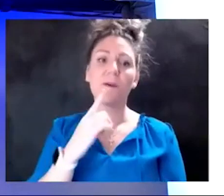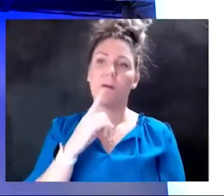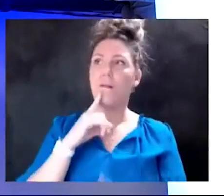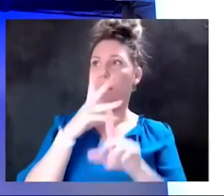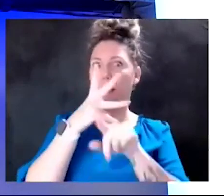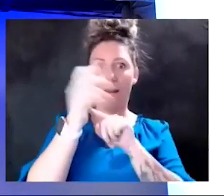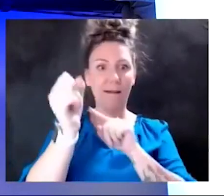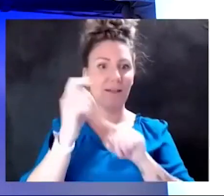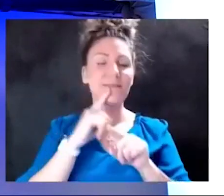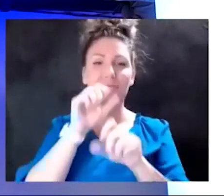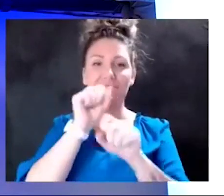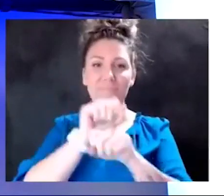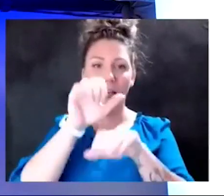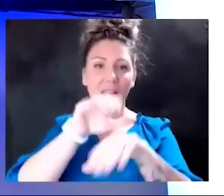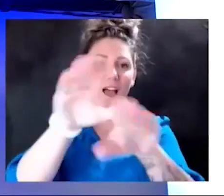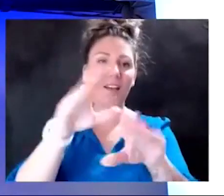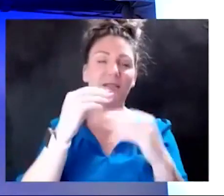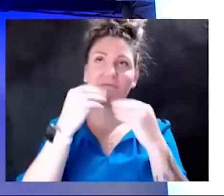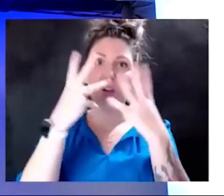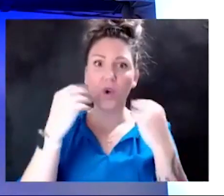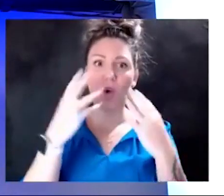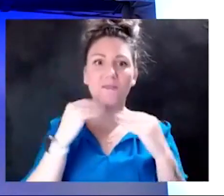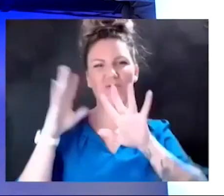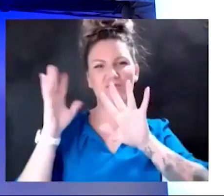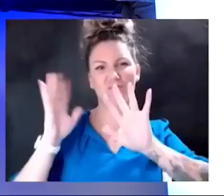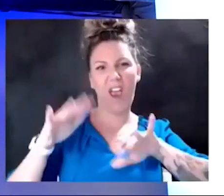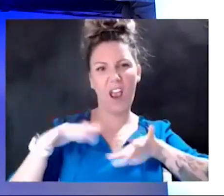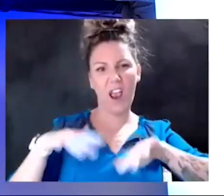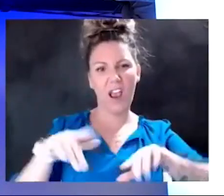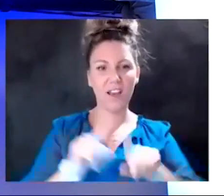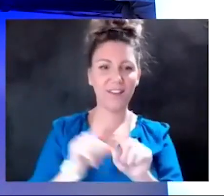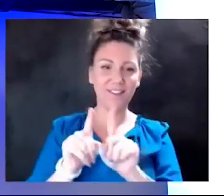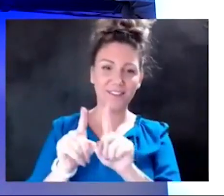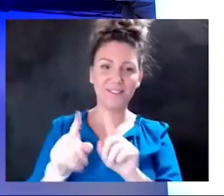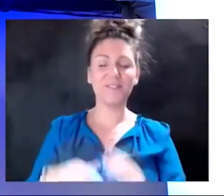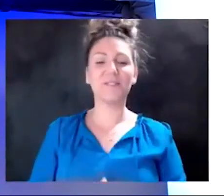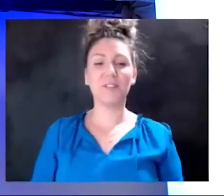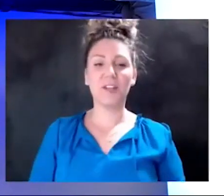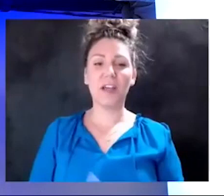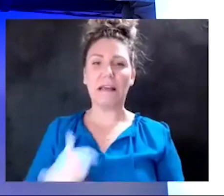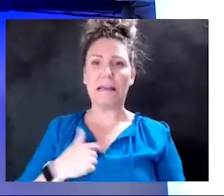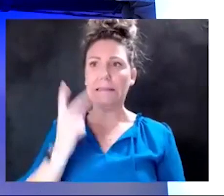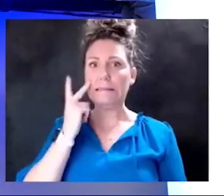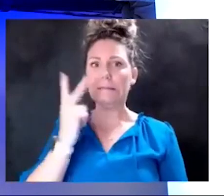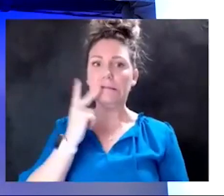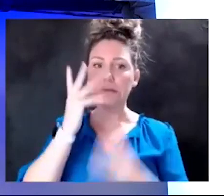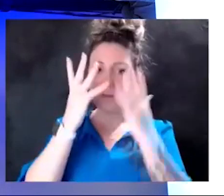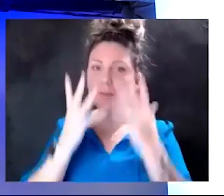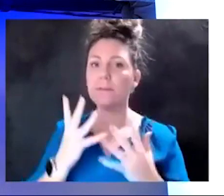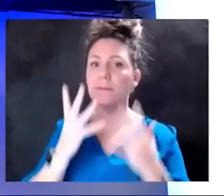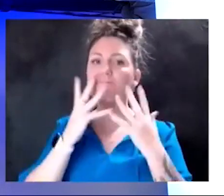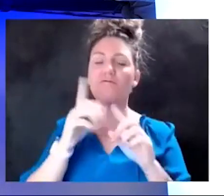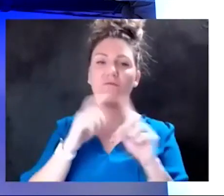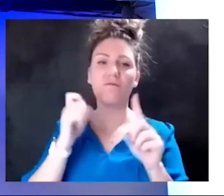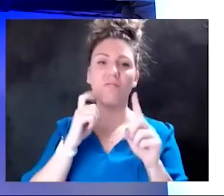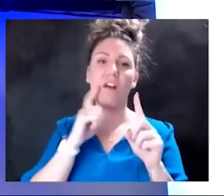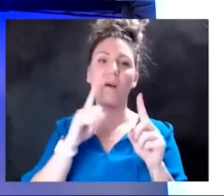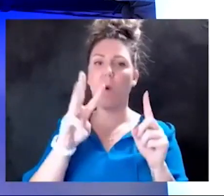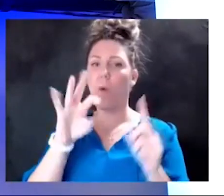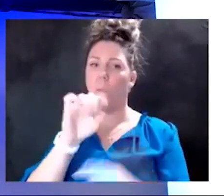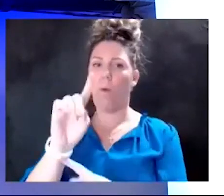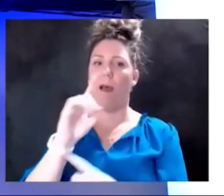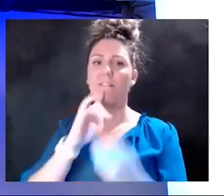always good. They are. It was always rainy good. too, so that's good because I got to see the devastation by the wildfires. They still do have some wildfires burning,